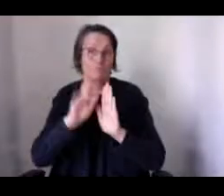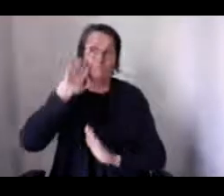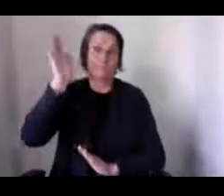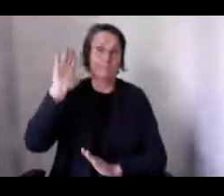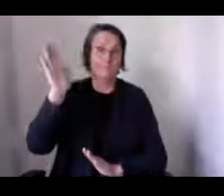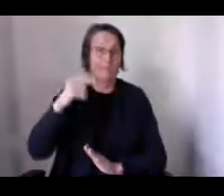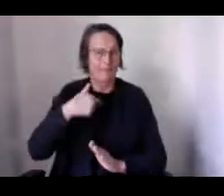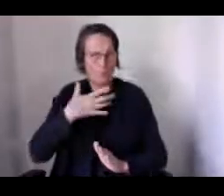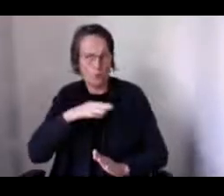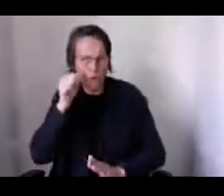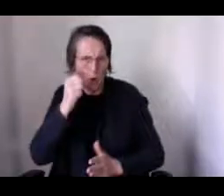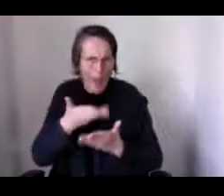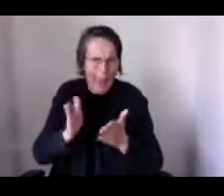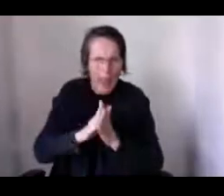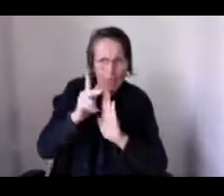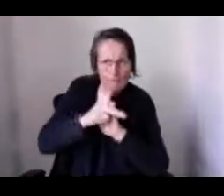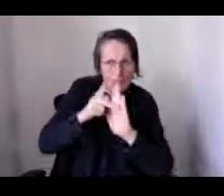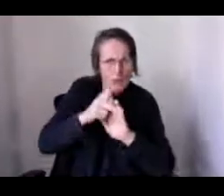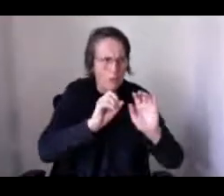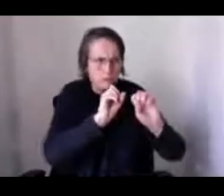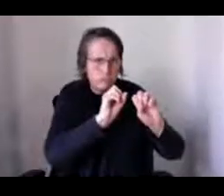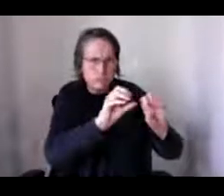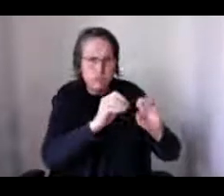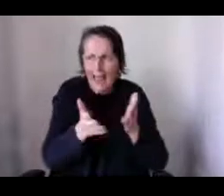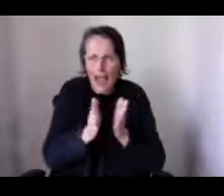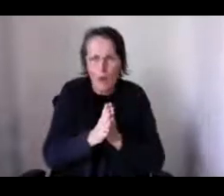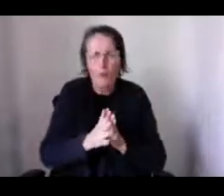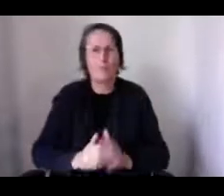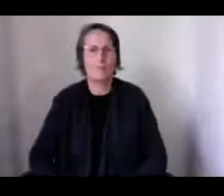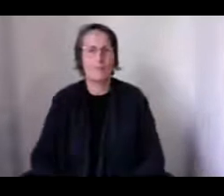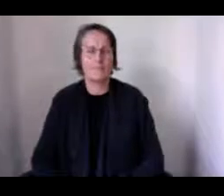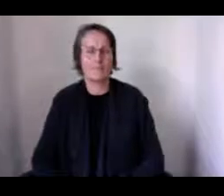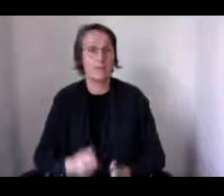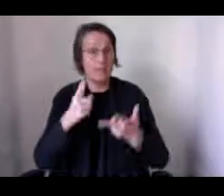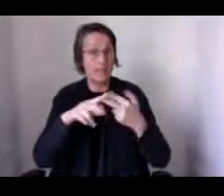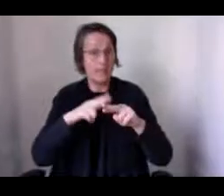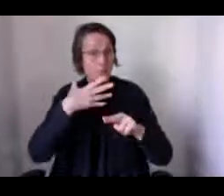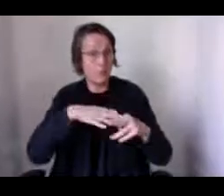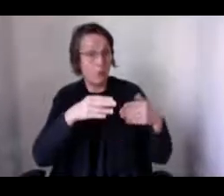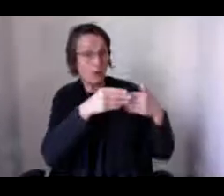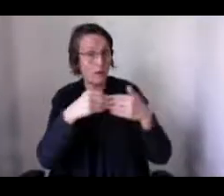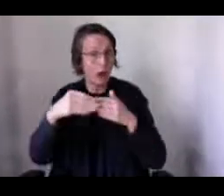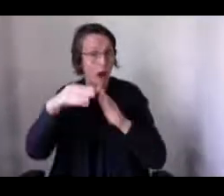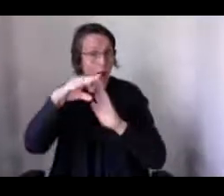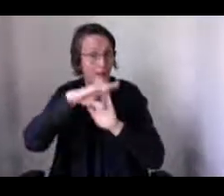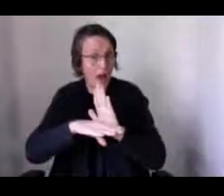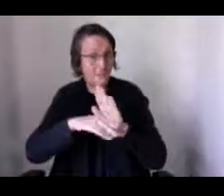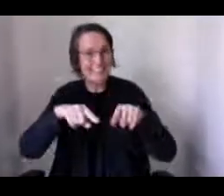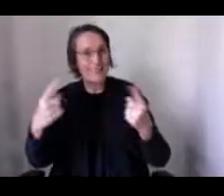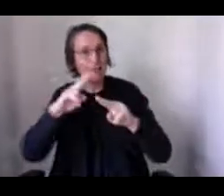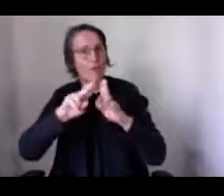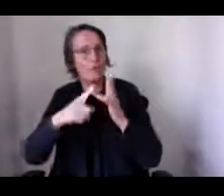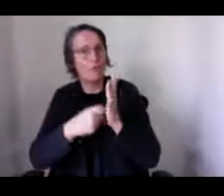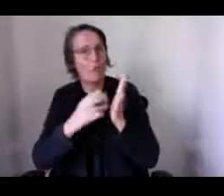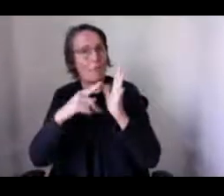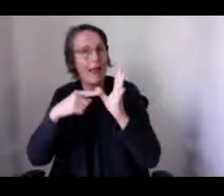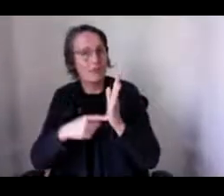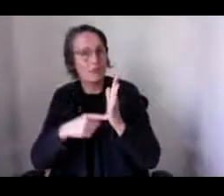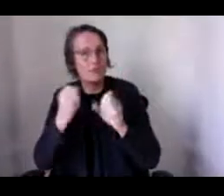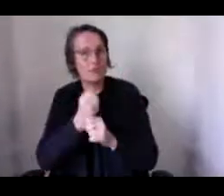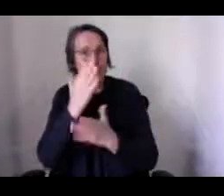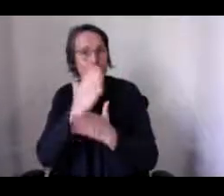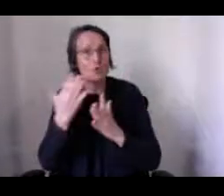that. If you require the guidelines and or the application form in a format which is accessible to you, or if you require